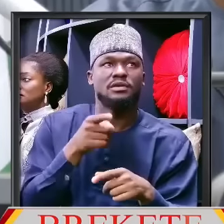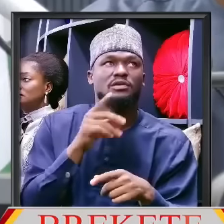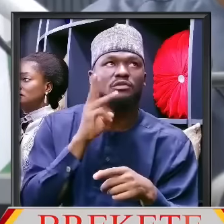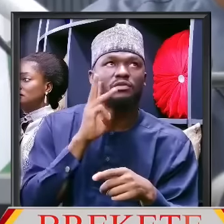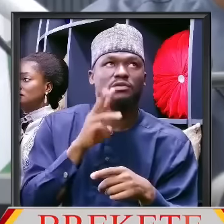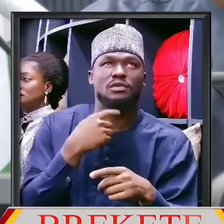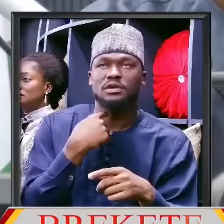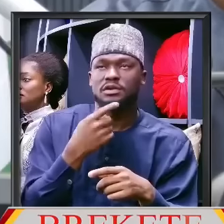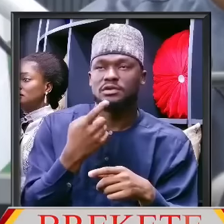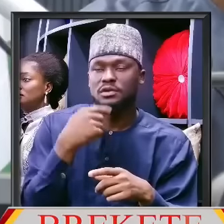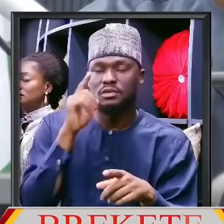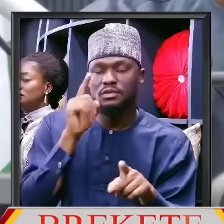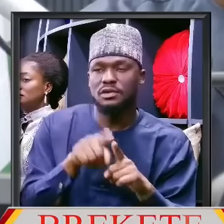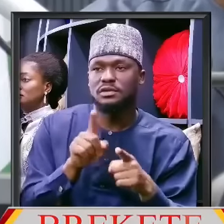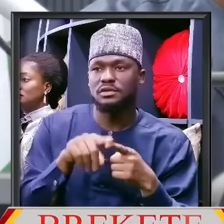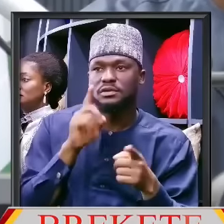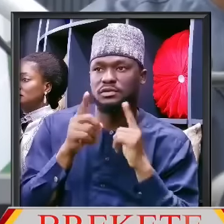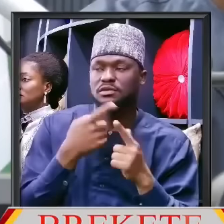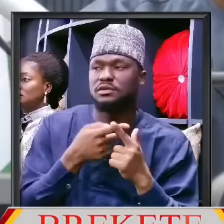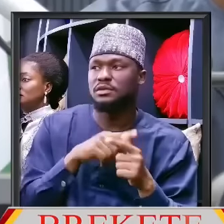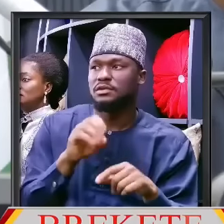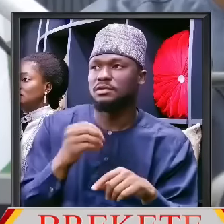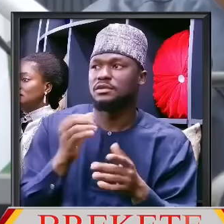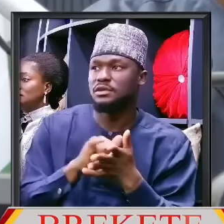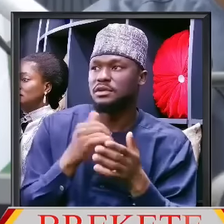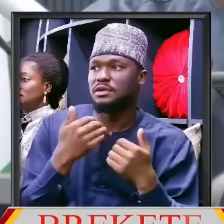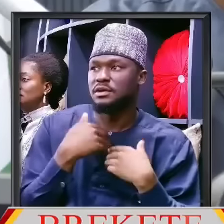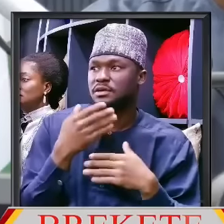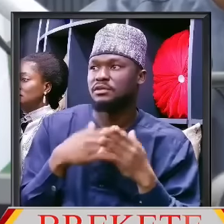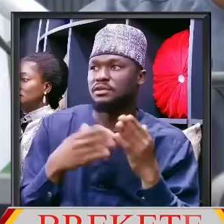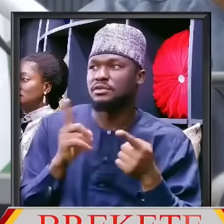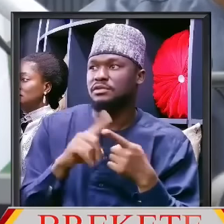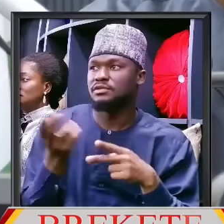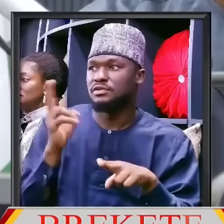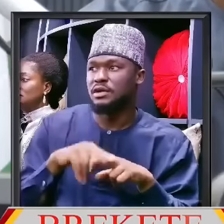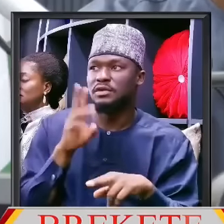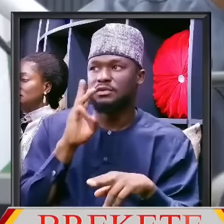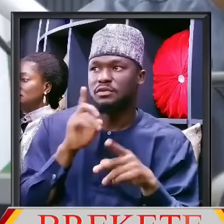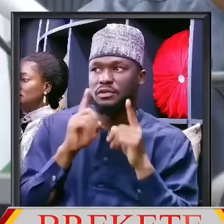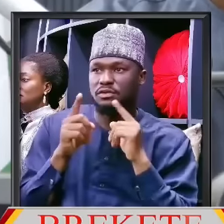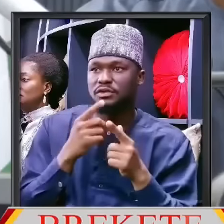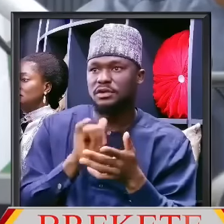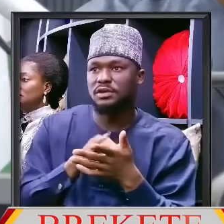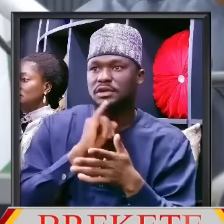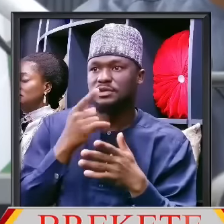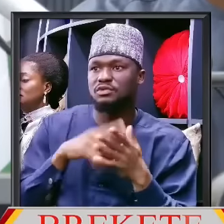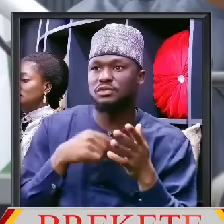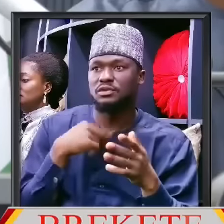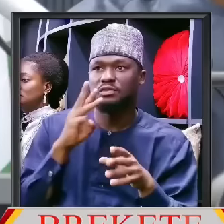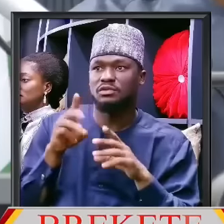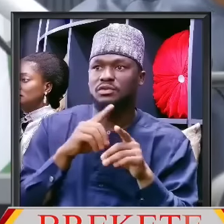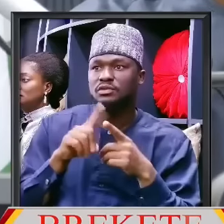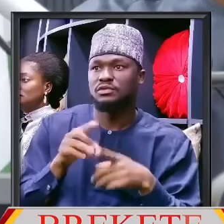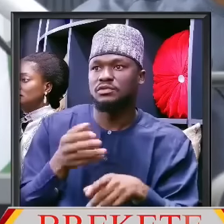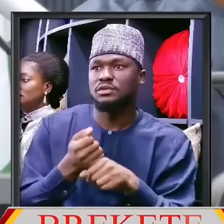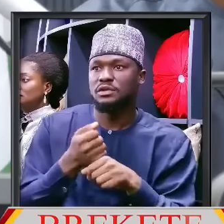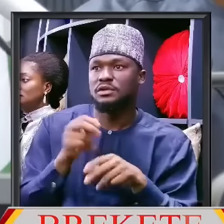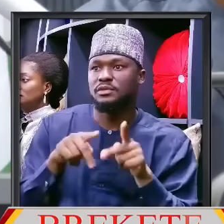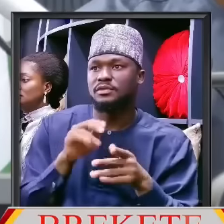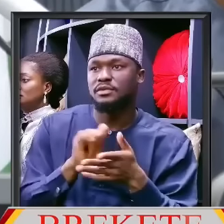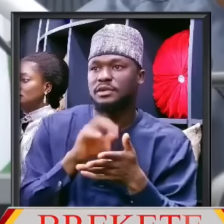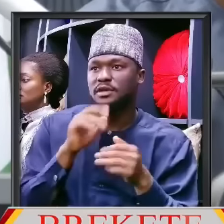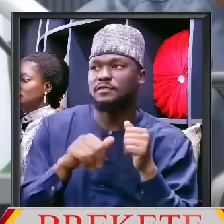to talk for Ona go talk for Ona. Then others, we get anything to chip in, go chip in. Now that one we go do them. To take carry people where